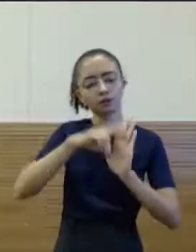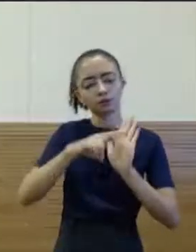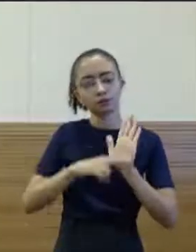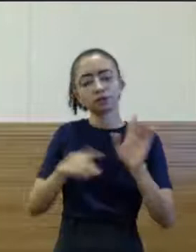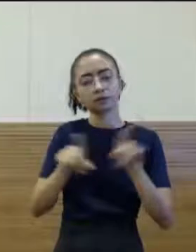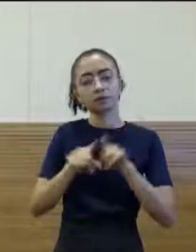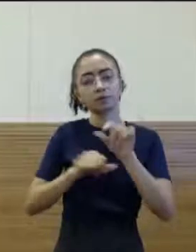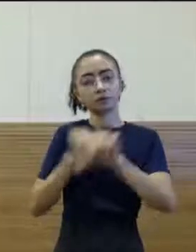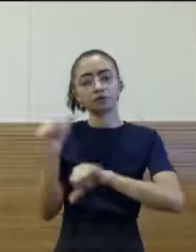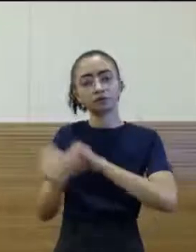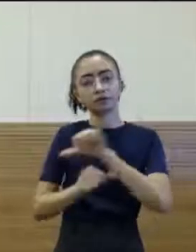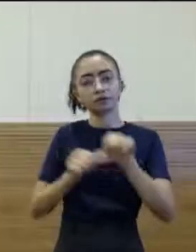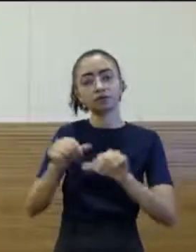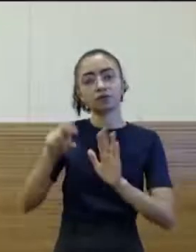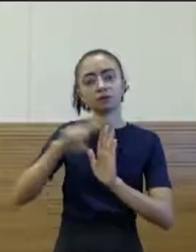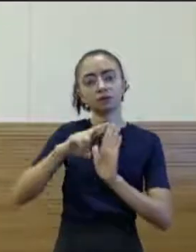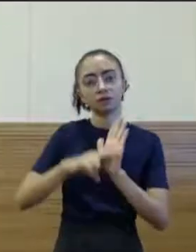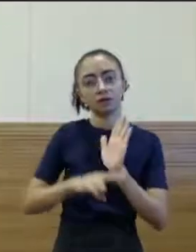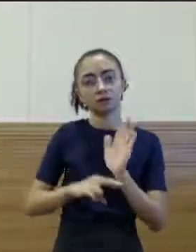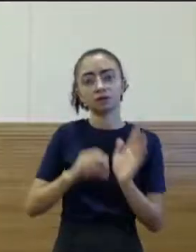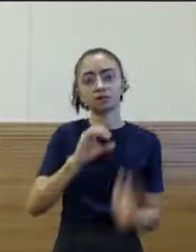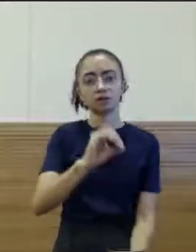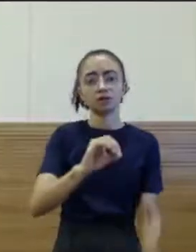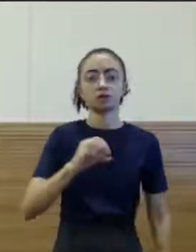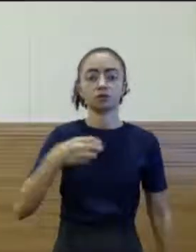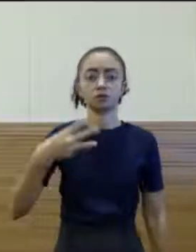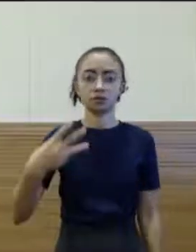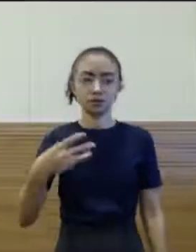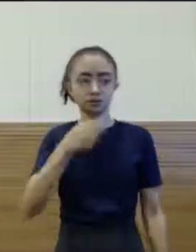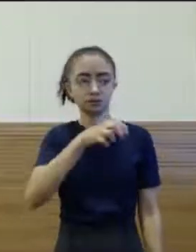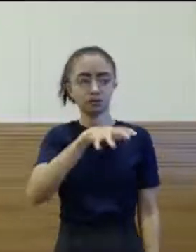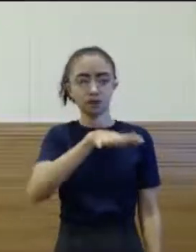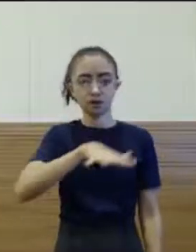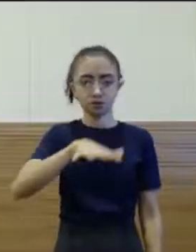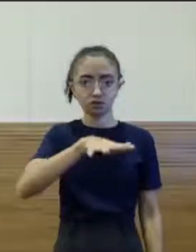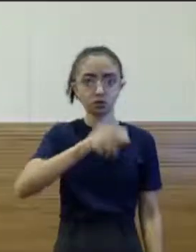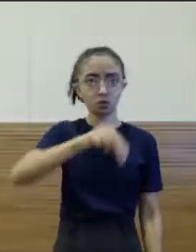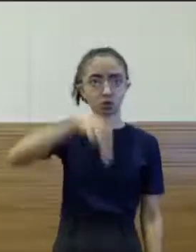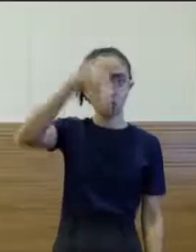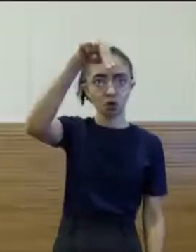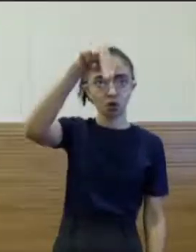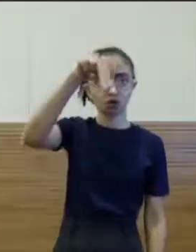the norm 03 in the north, center, south,